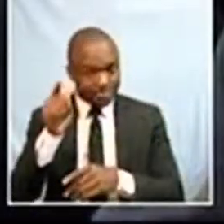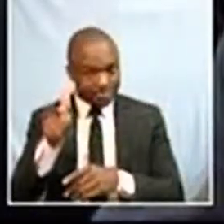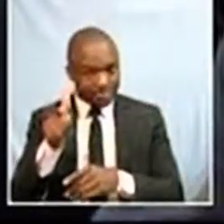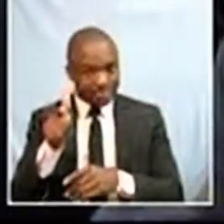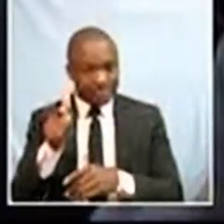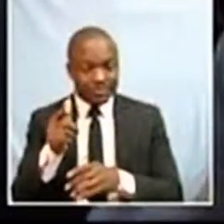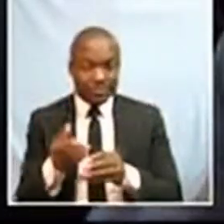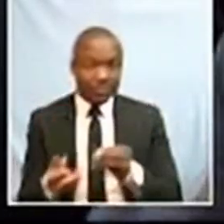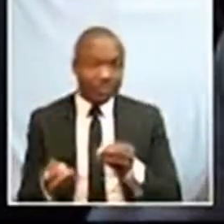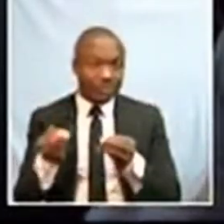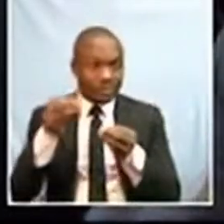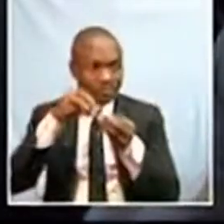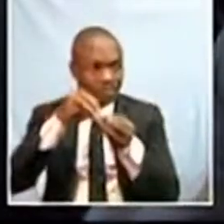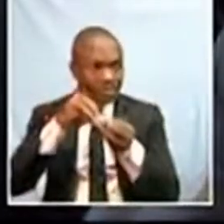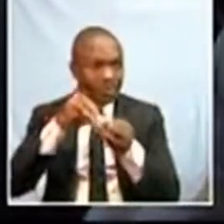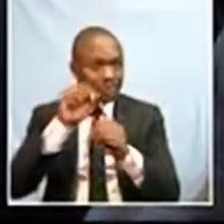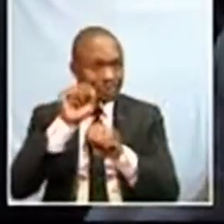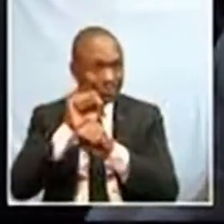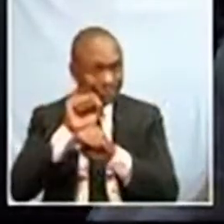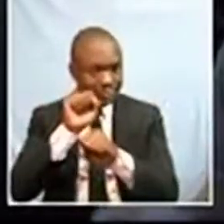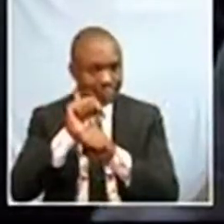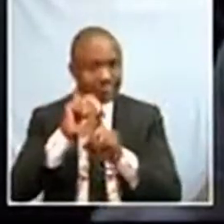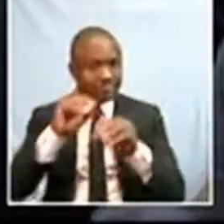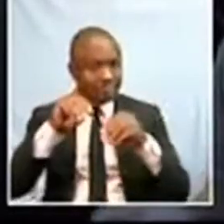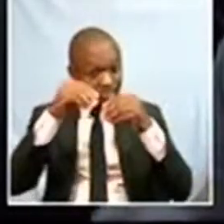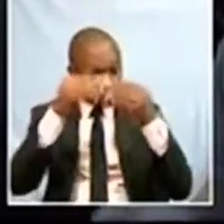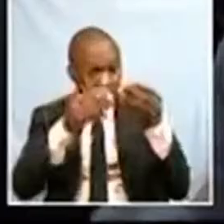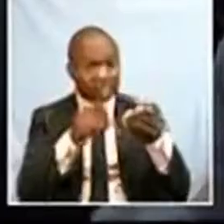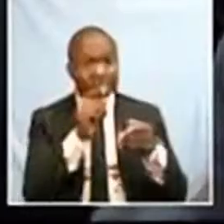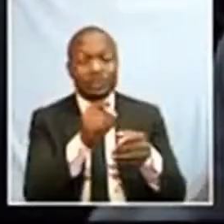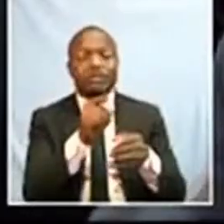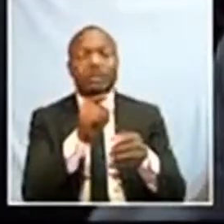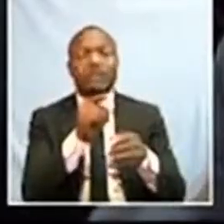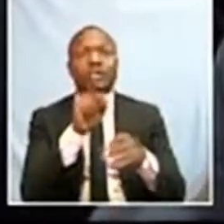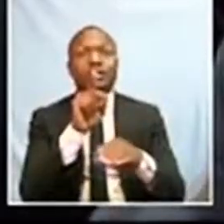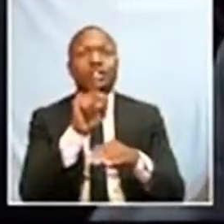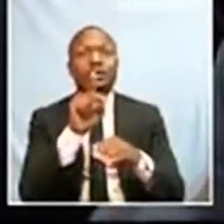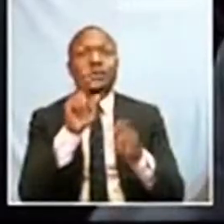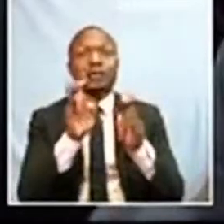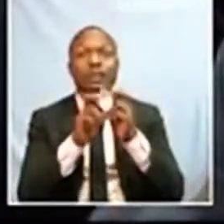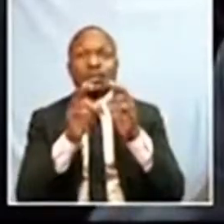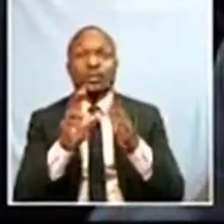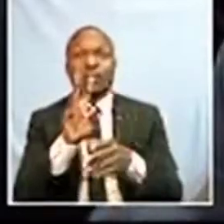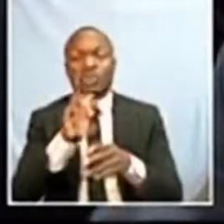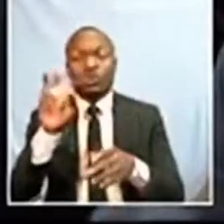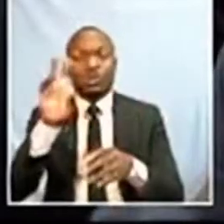were additional works that were given to this contractor at